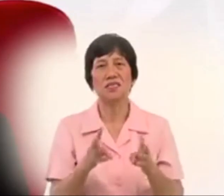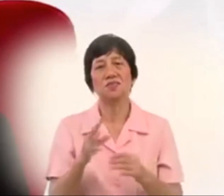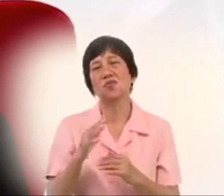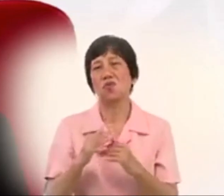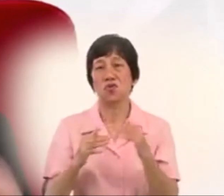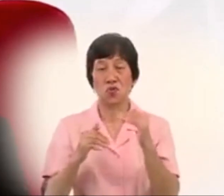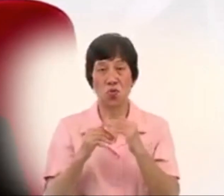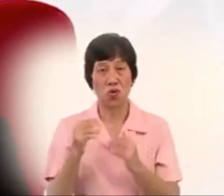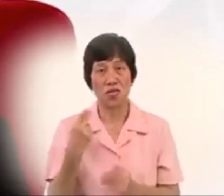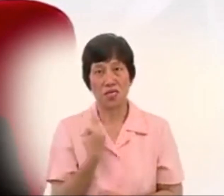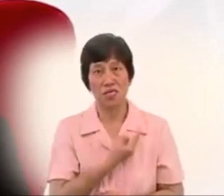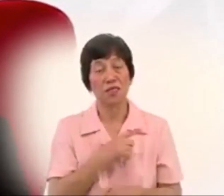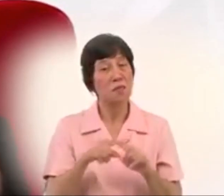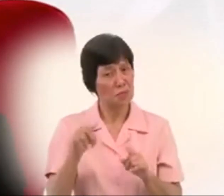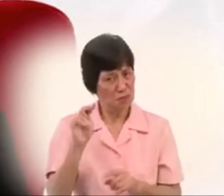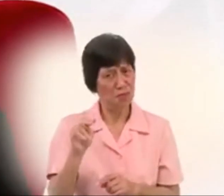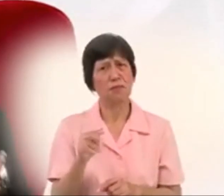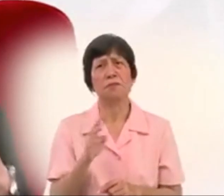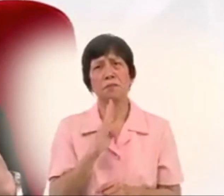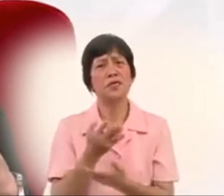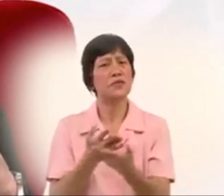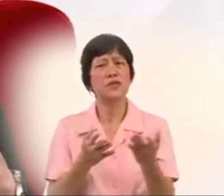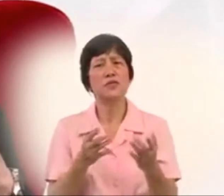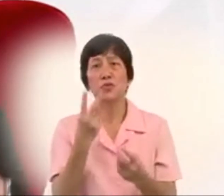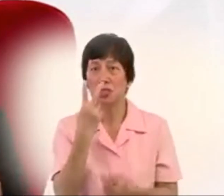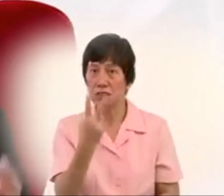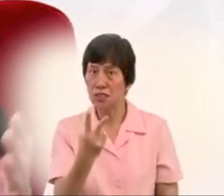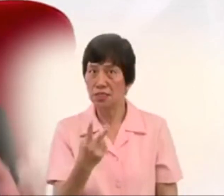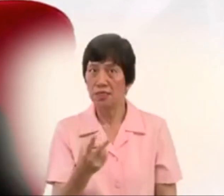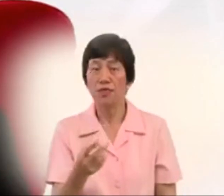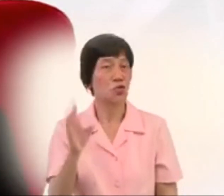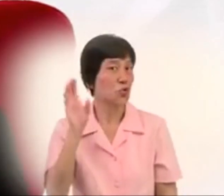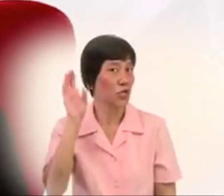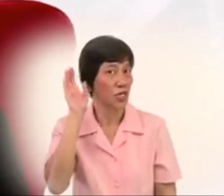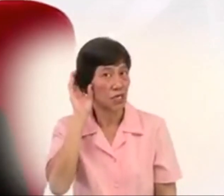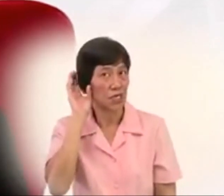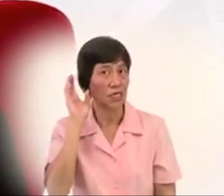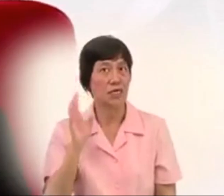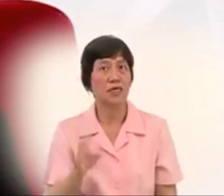us. But you have to be there to see, to